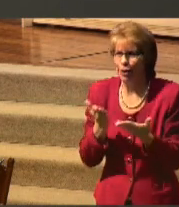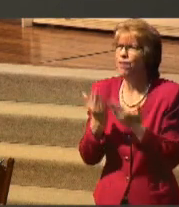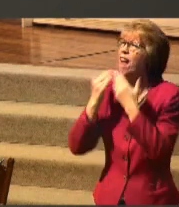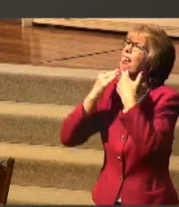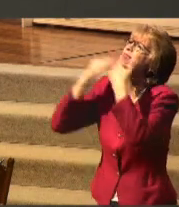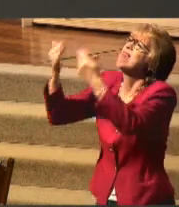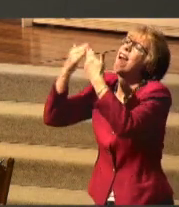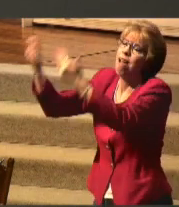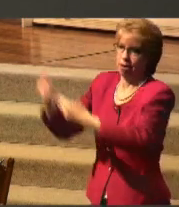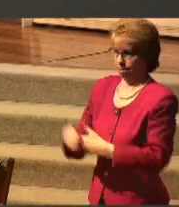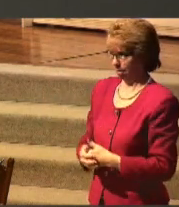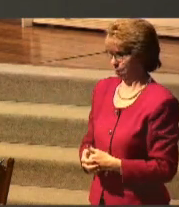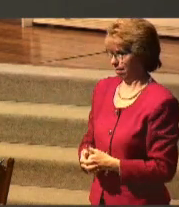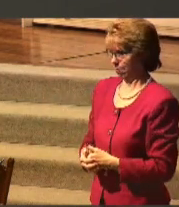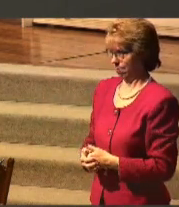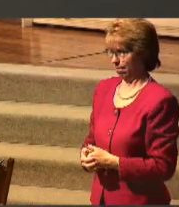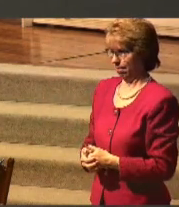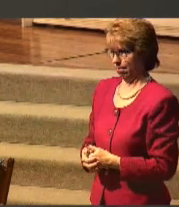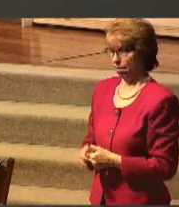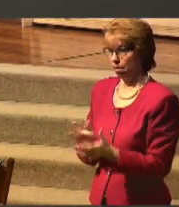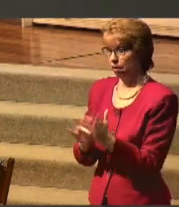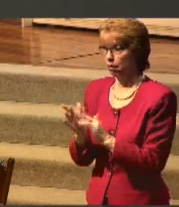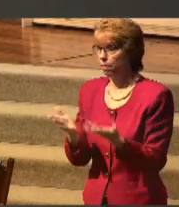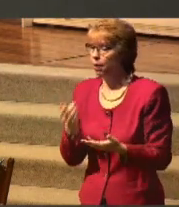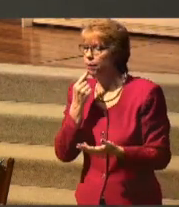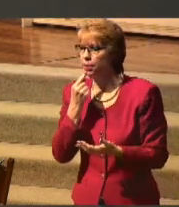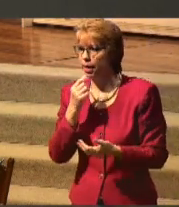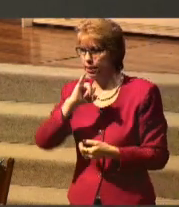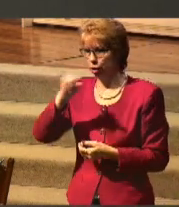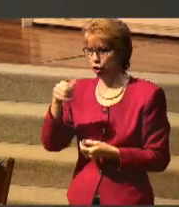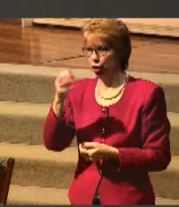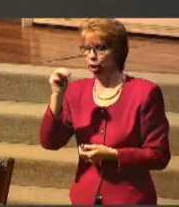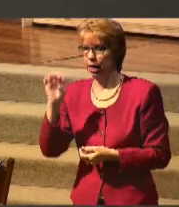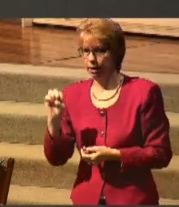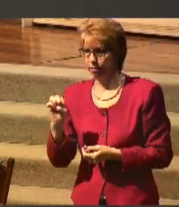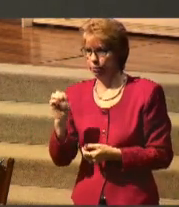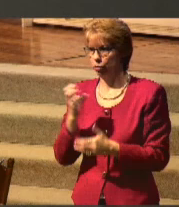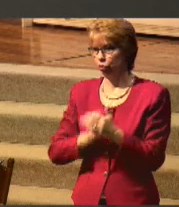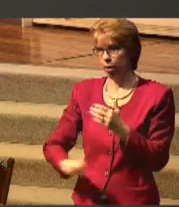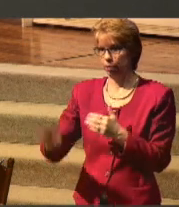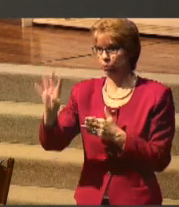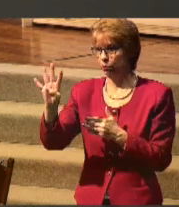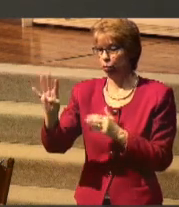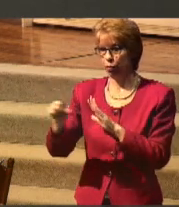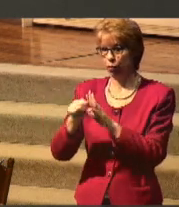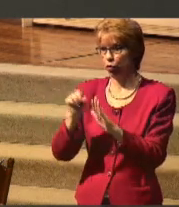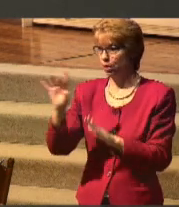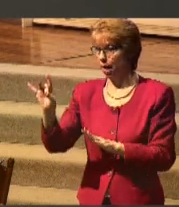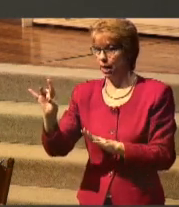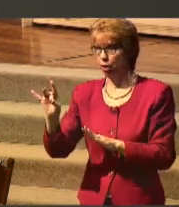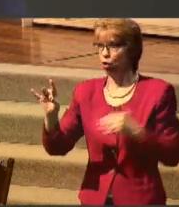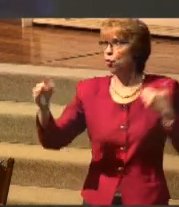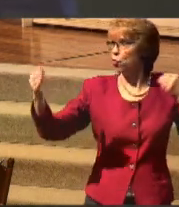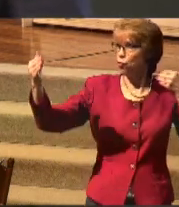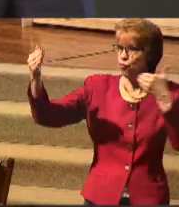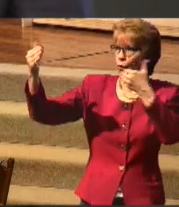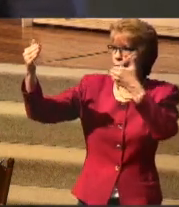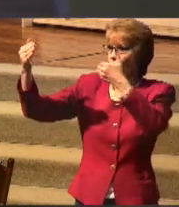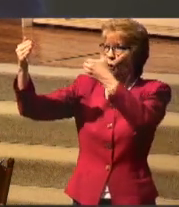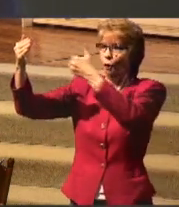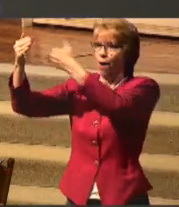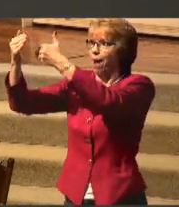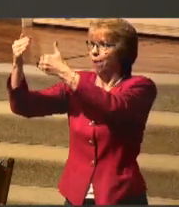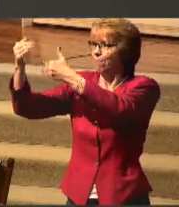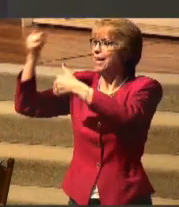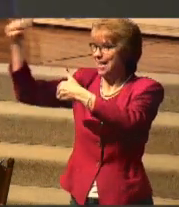thank. The Bible tells us in James 4 and verse 8, draw nigh to God, and he will draw